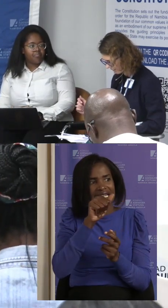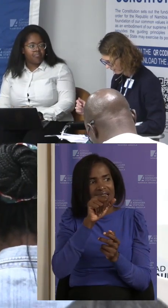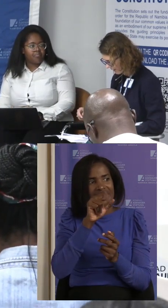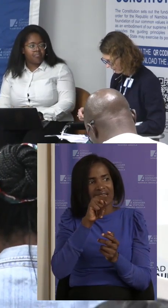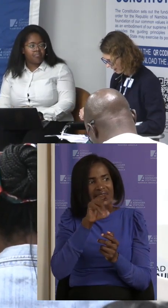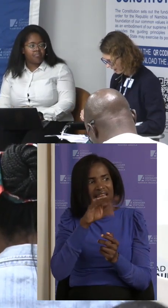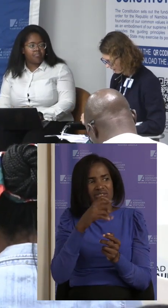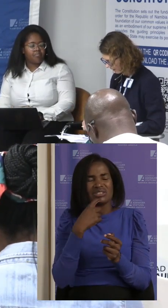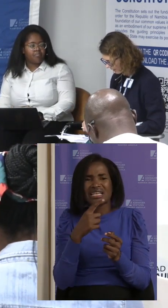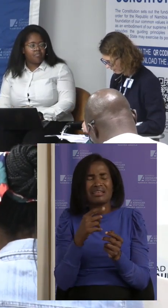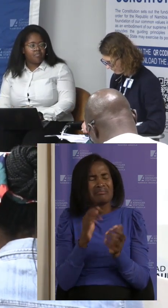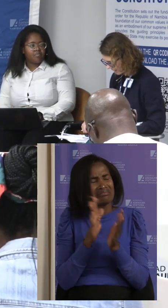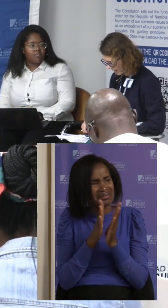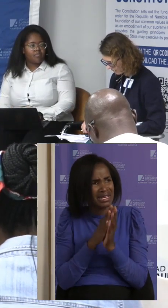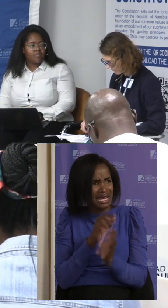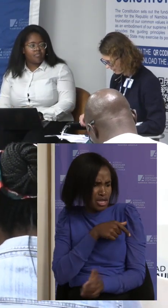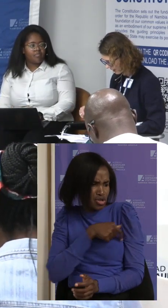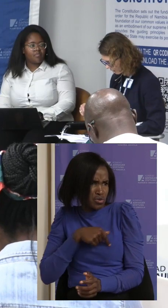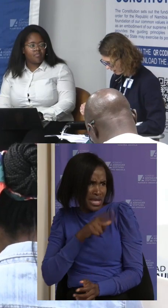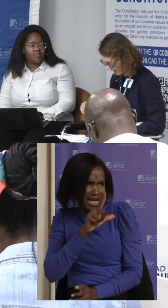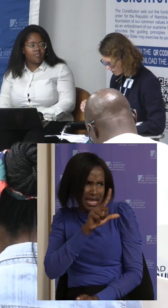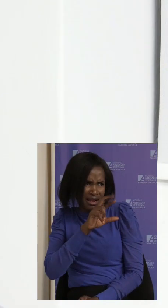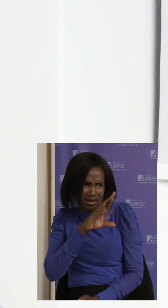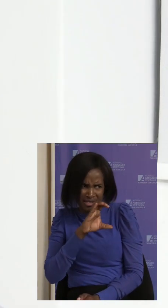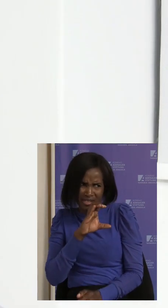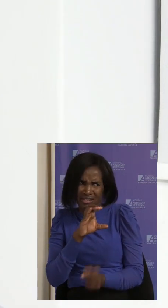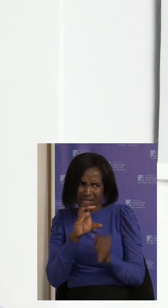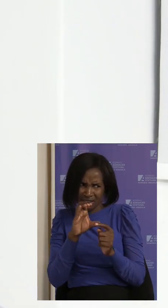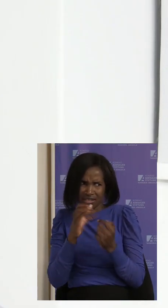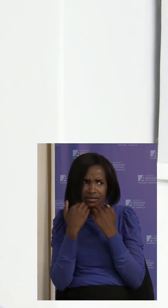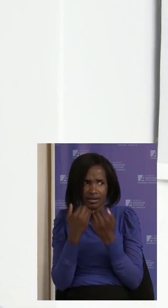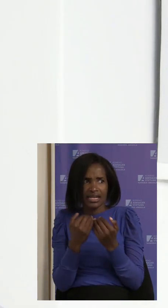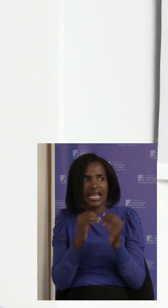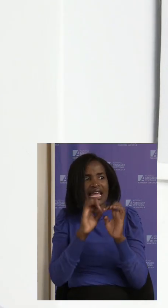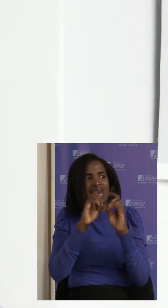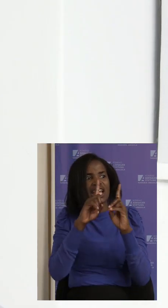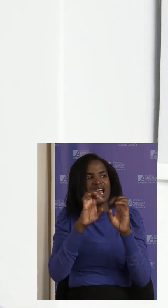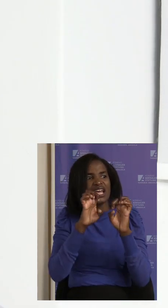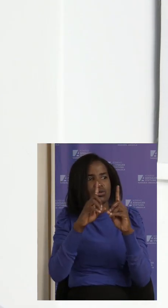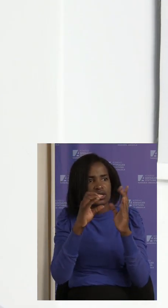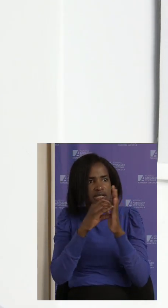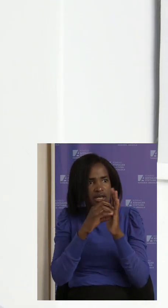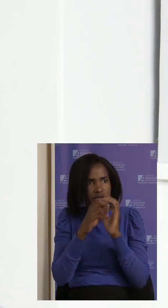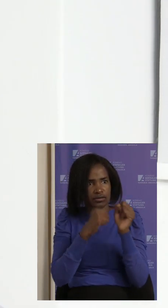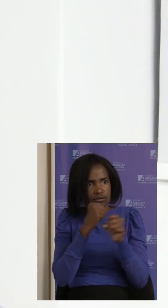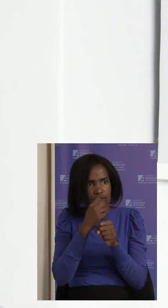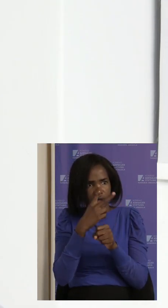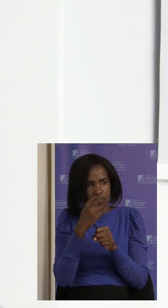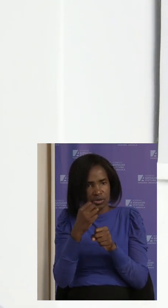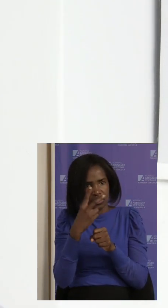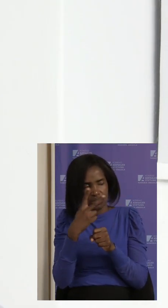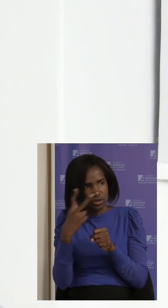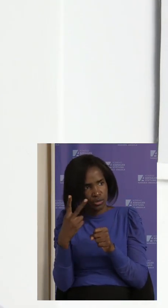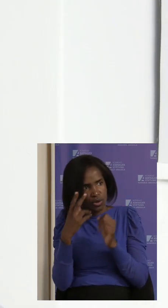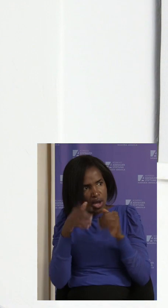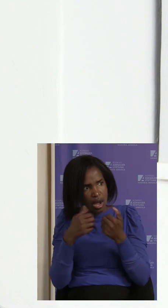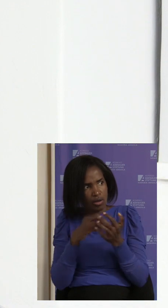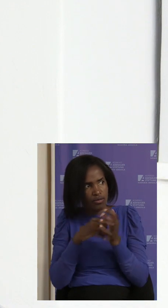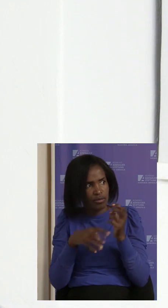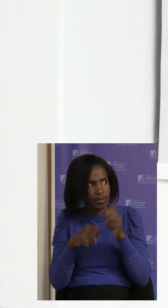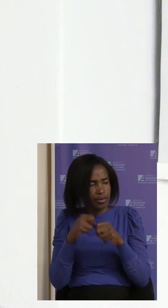LRCs and how the Basic Education Act of 2022 is tackling this in